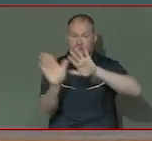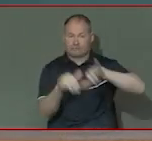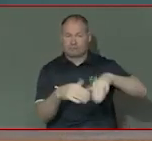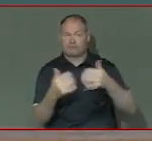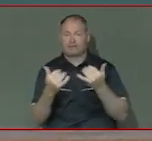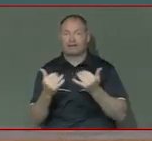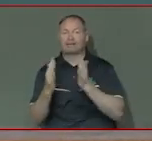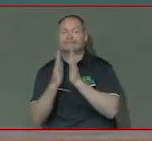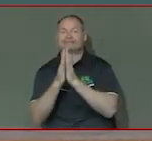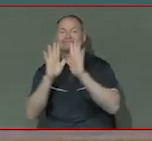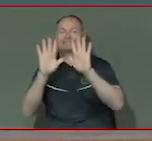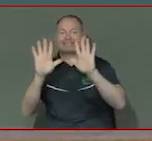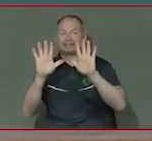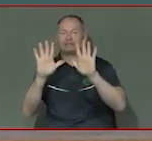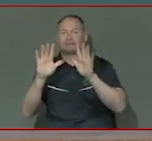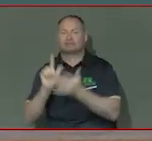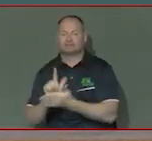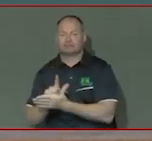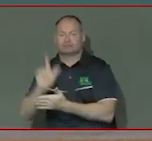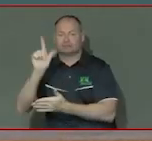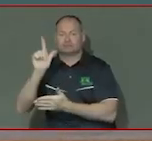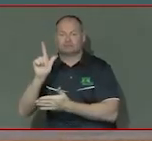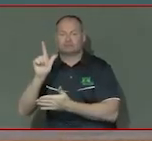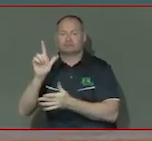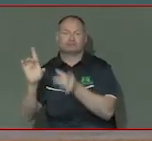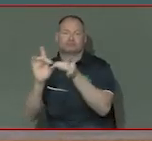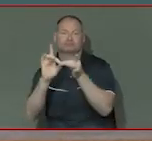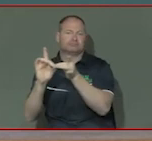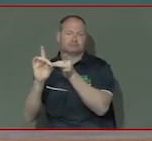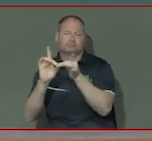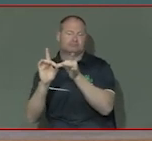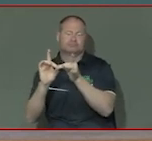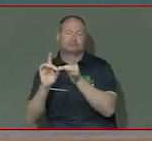and 17 goes together.